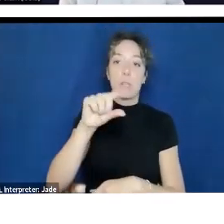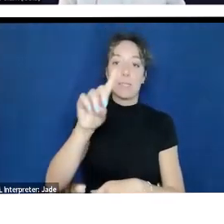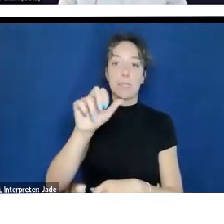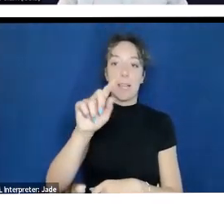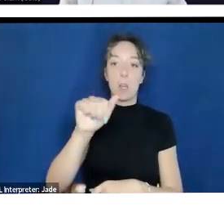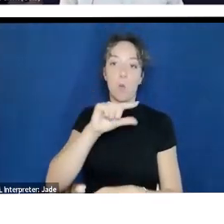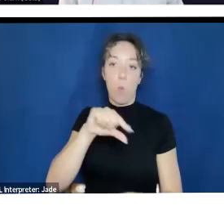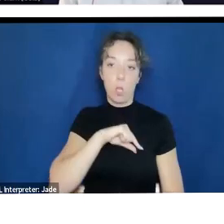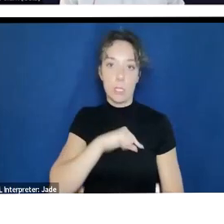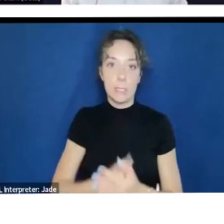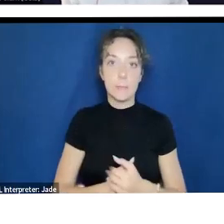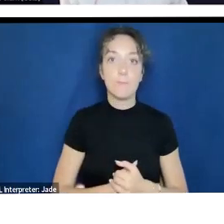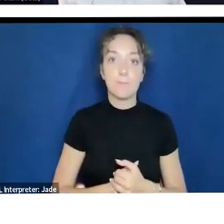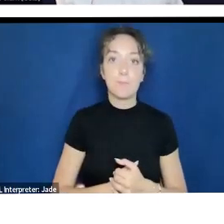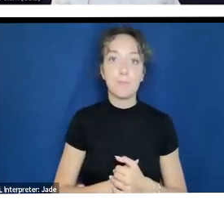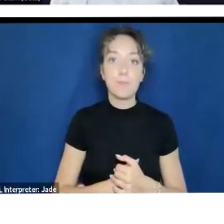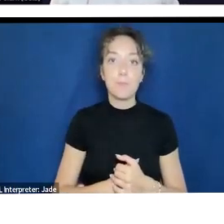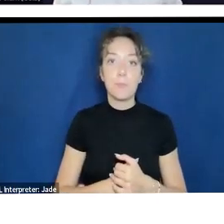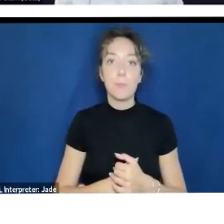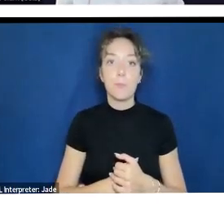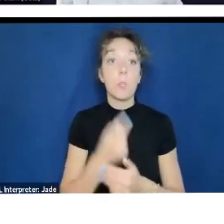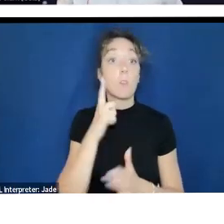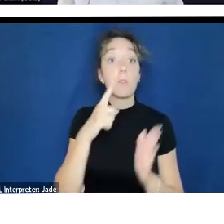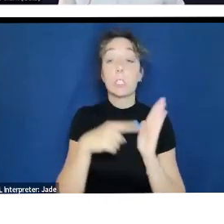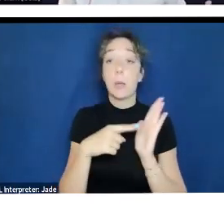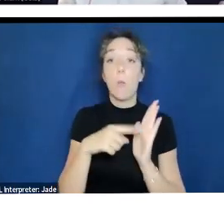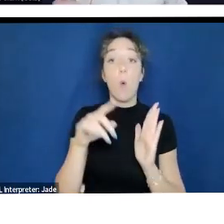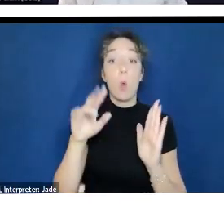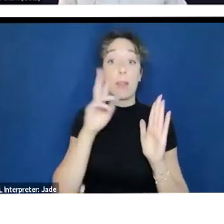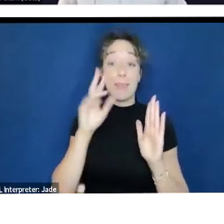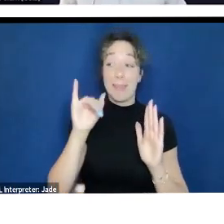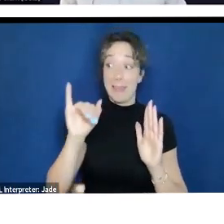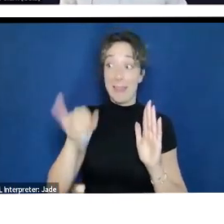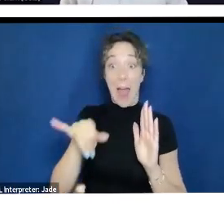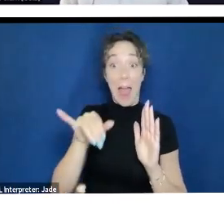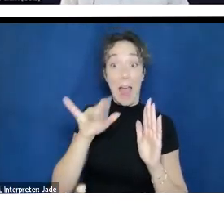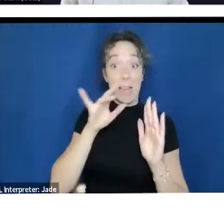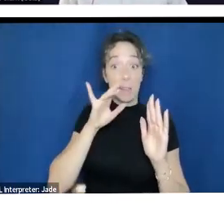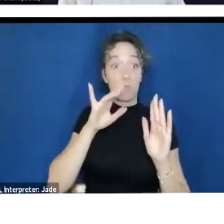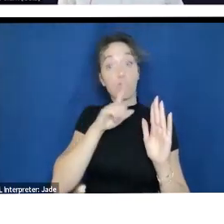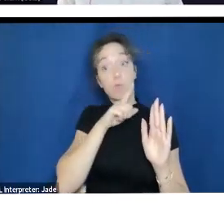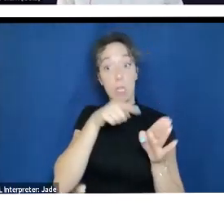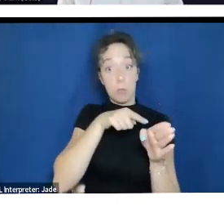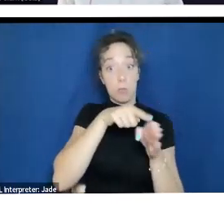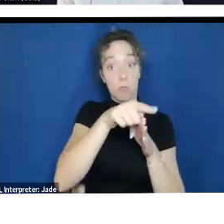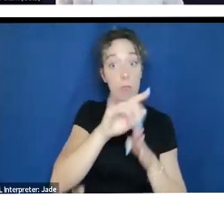in CALPADS is including subject matter experts from departments with expertise over